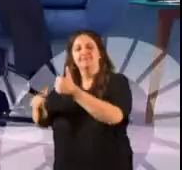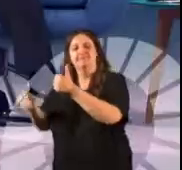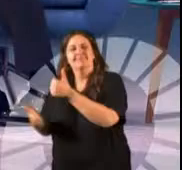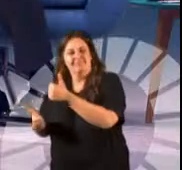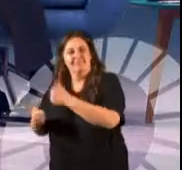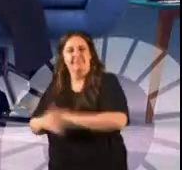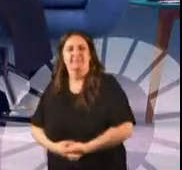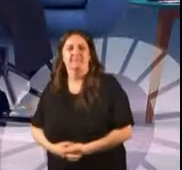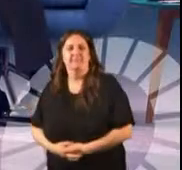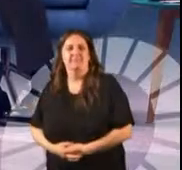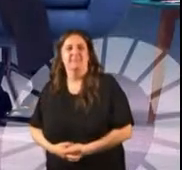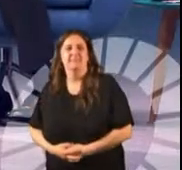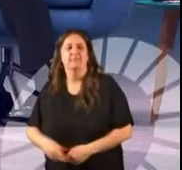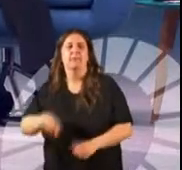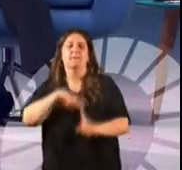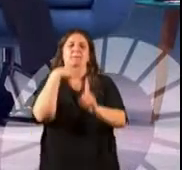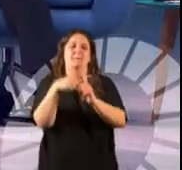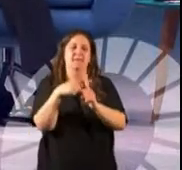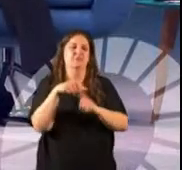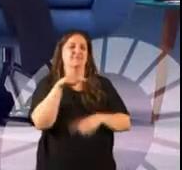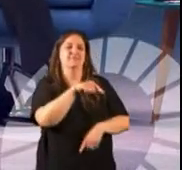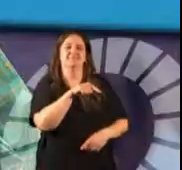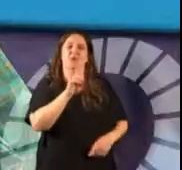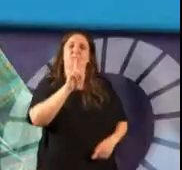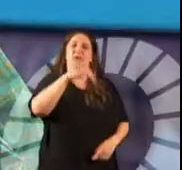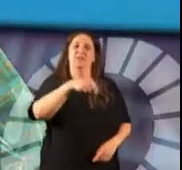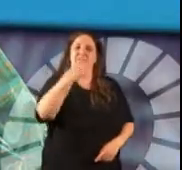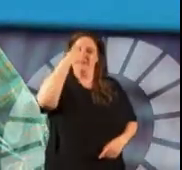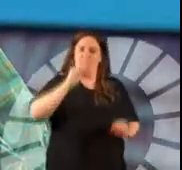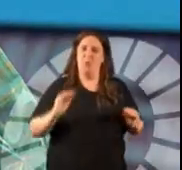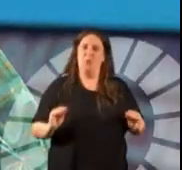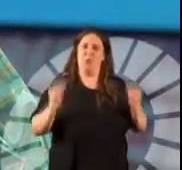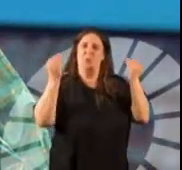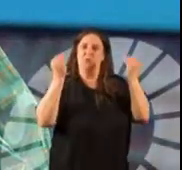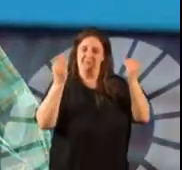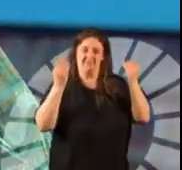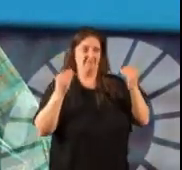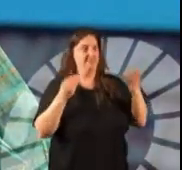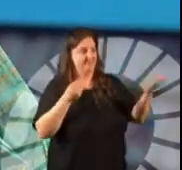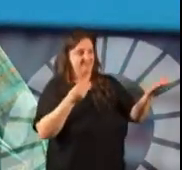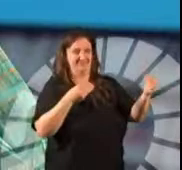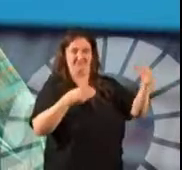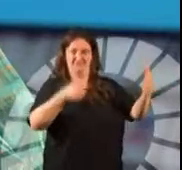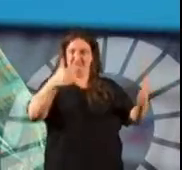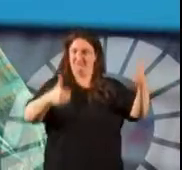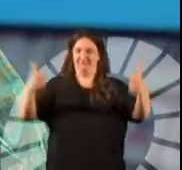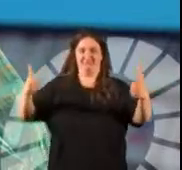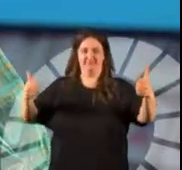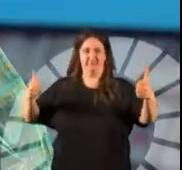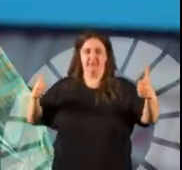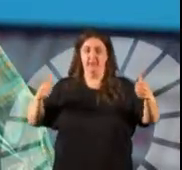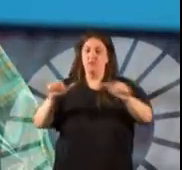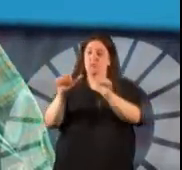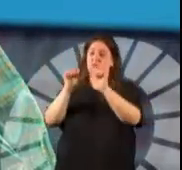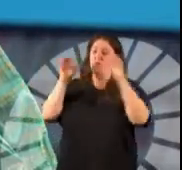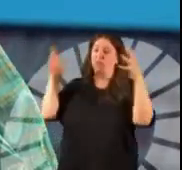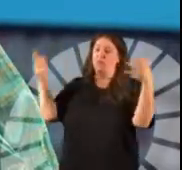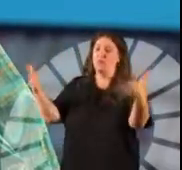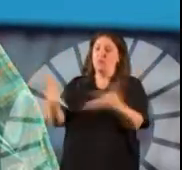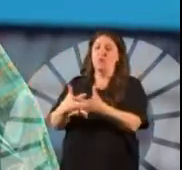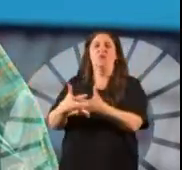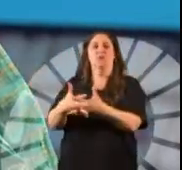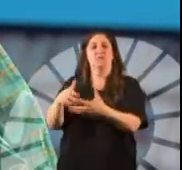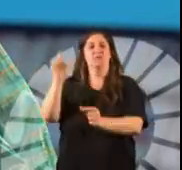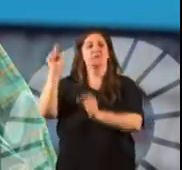Women everywhere in the world are squeezed into a small corner.